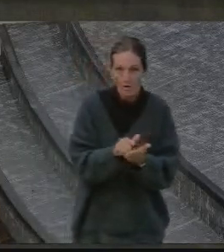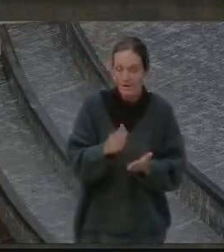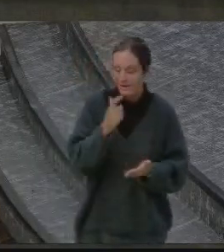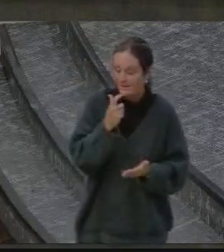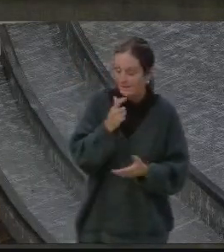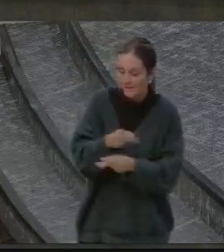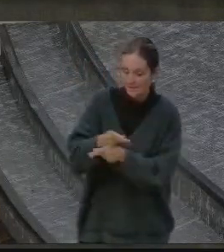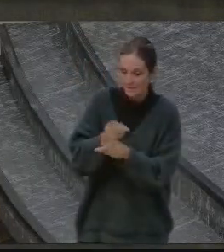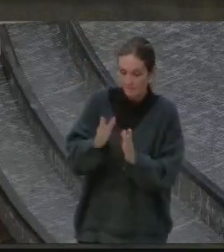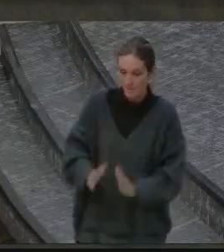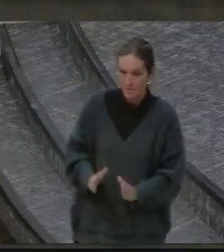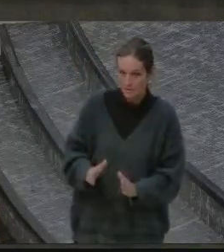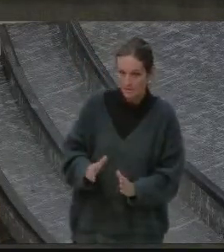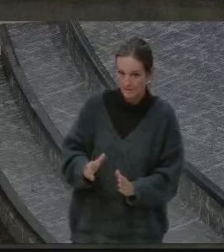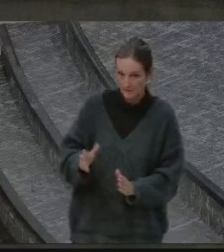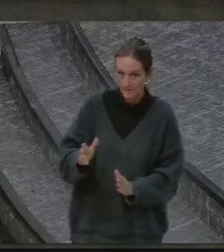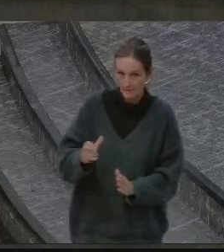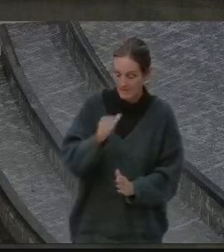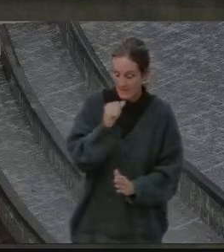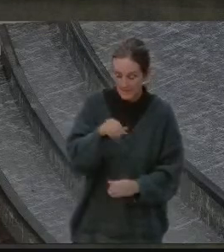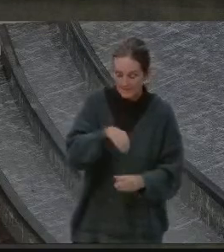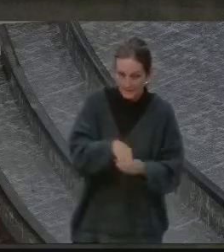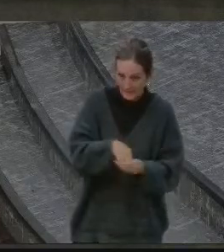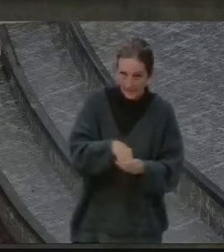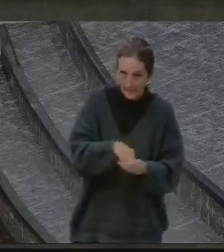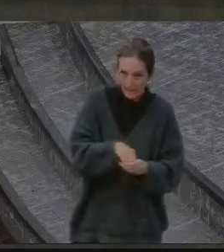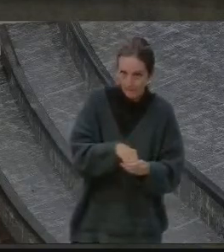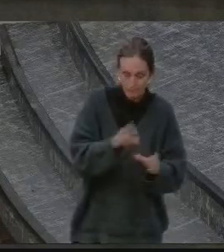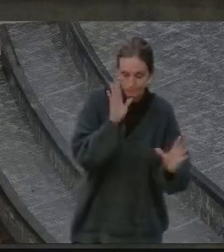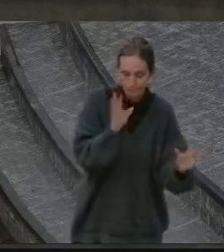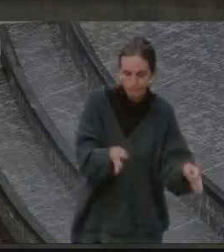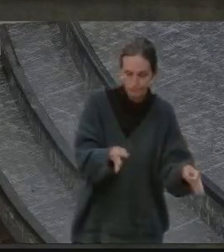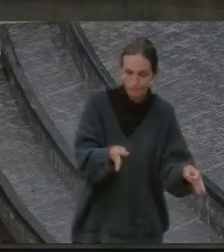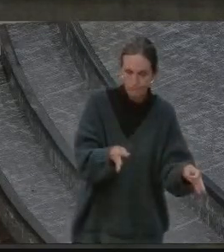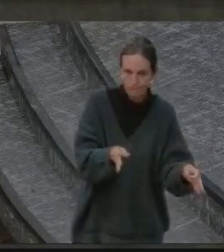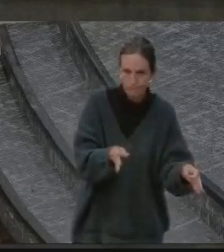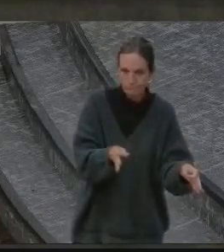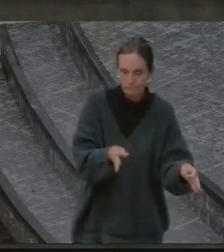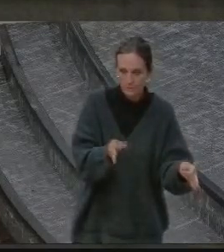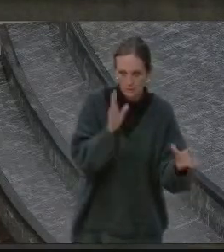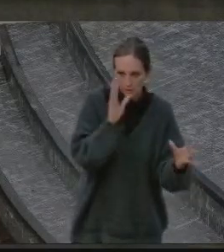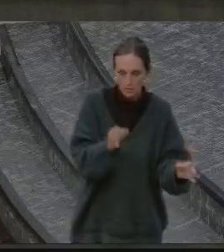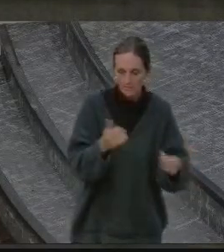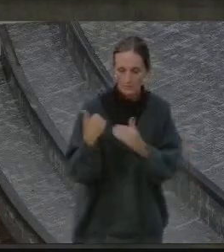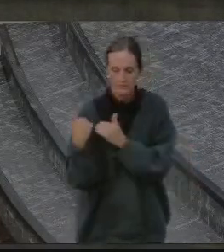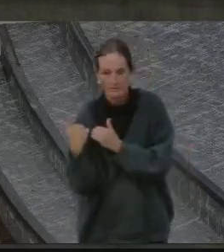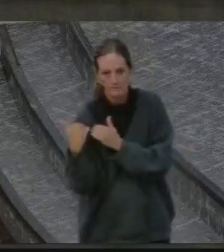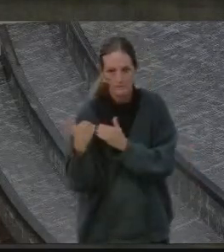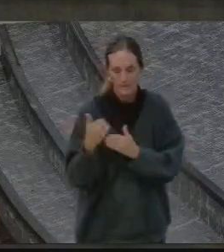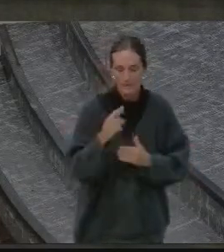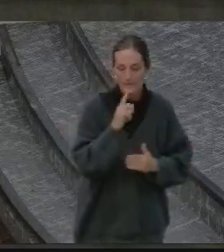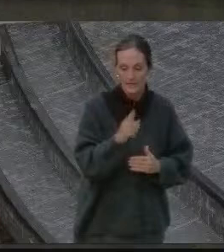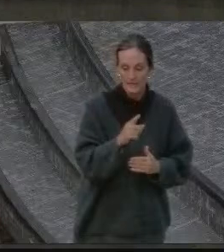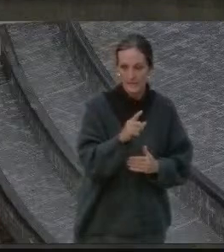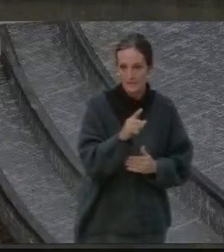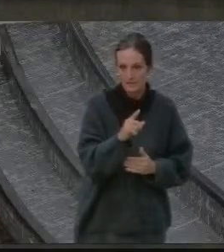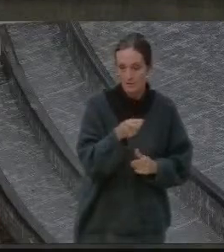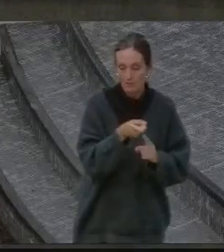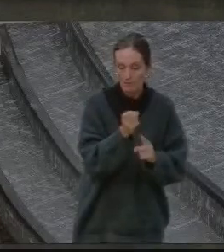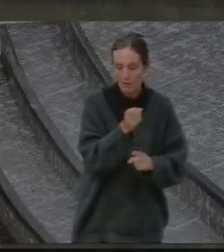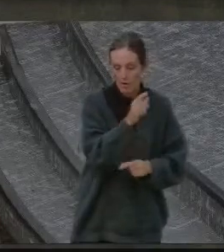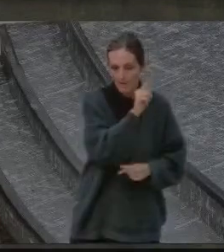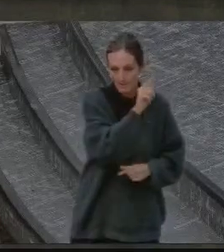of the hierarchy for determining responsibility here. It goes straight from